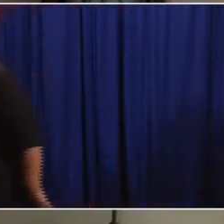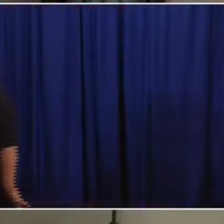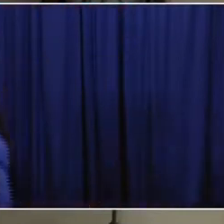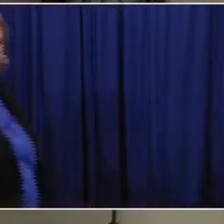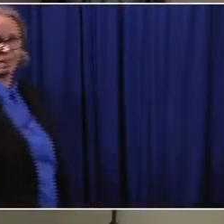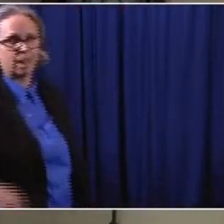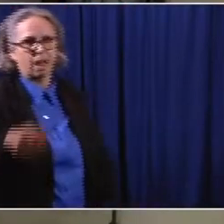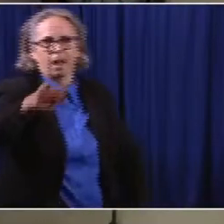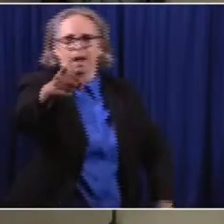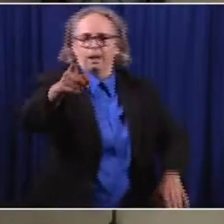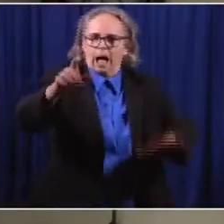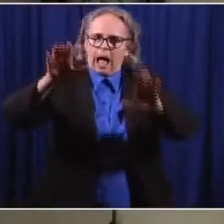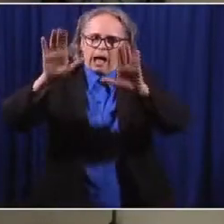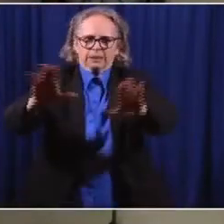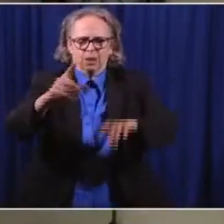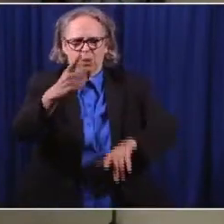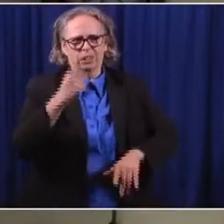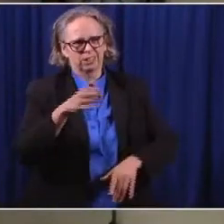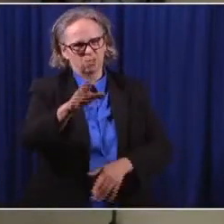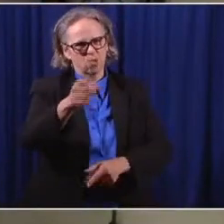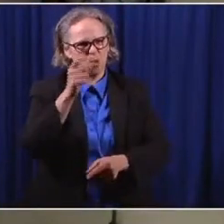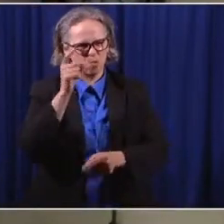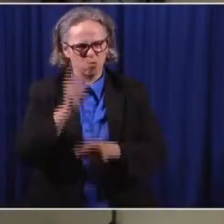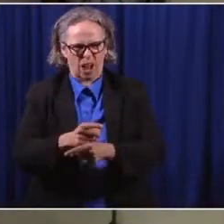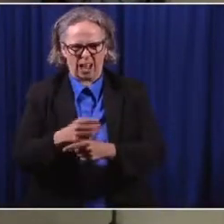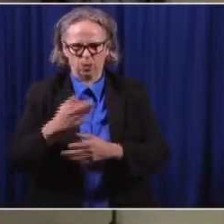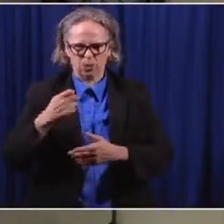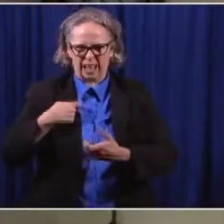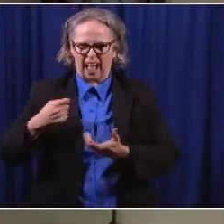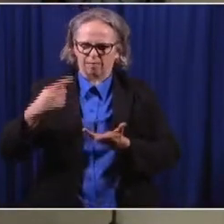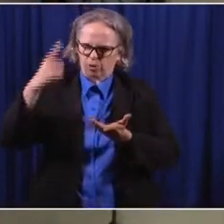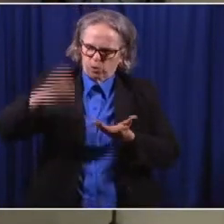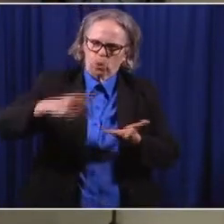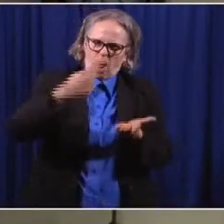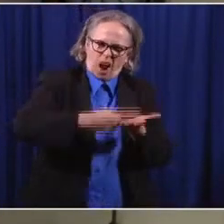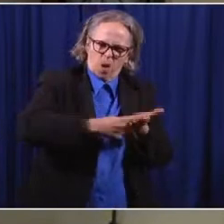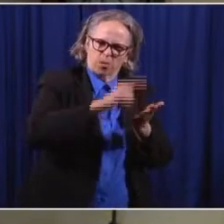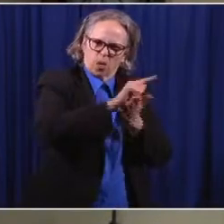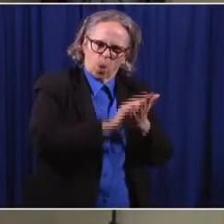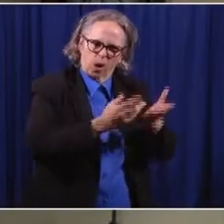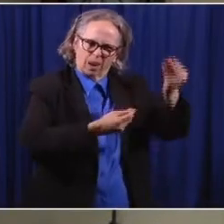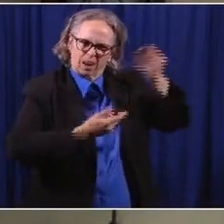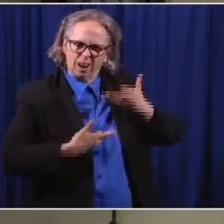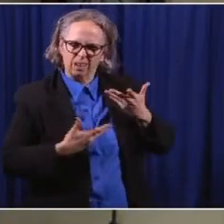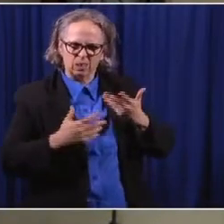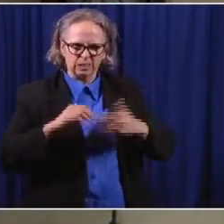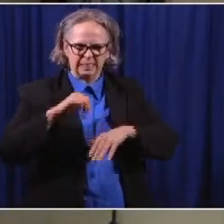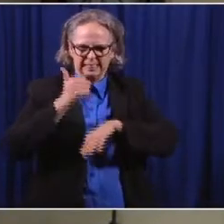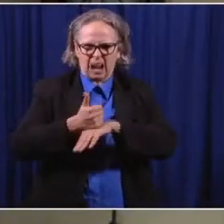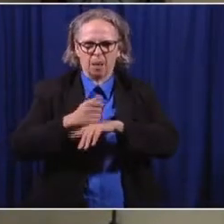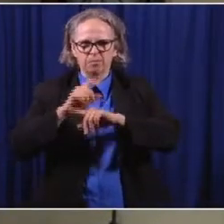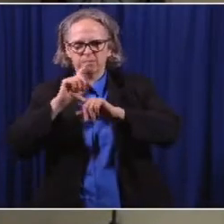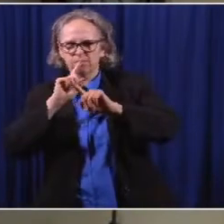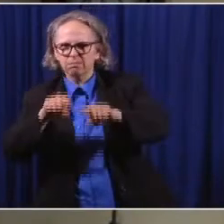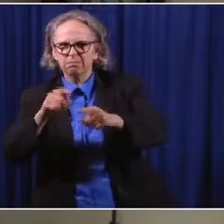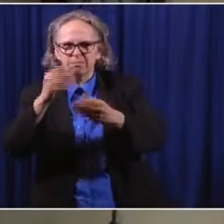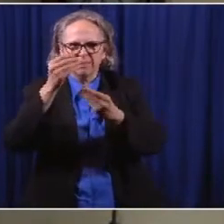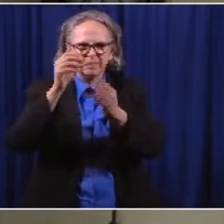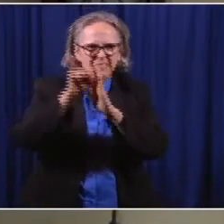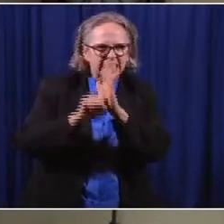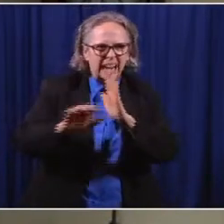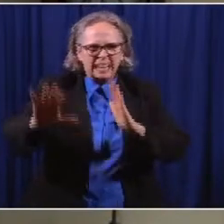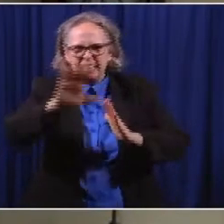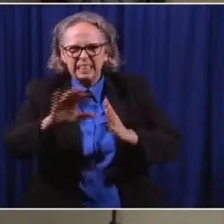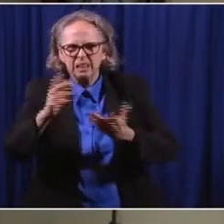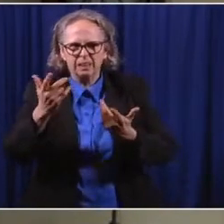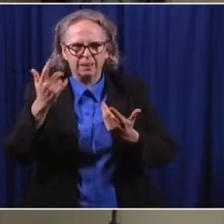Our lawyers tell us we cannot legally cut Cincinnati out. We would do that. The mayor's requested we do that. If we could do that just for Cincinnati,